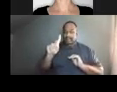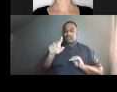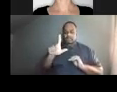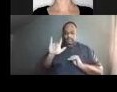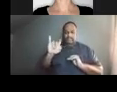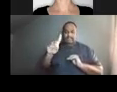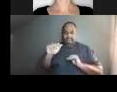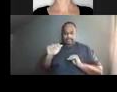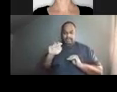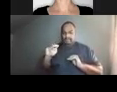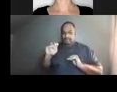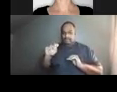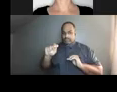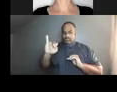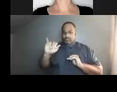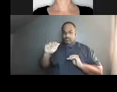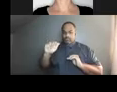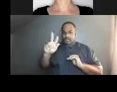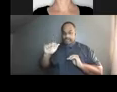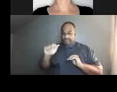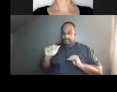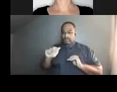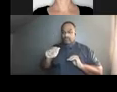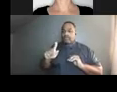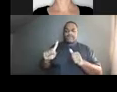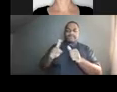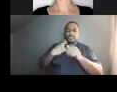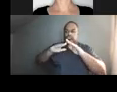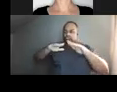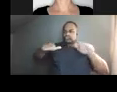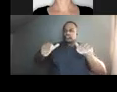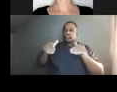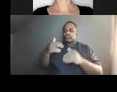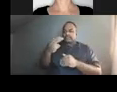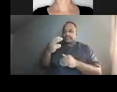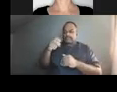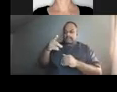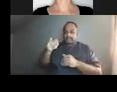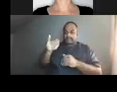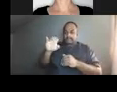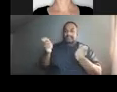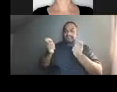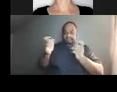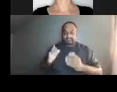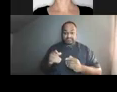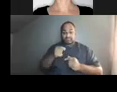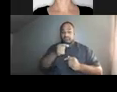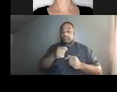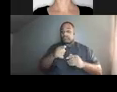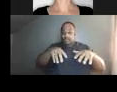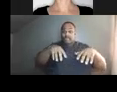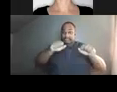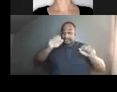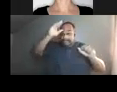of the first Russian children's hospice. She took a boy, adopted a